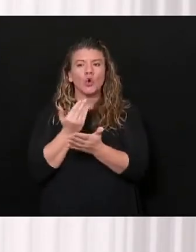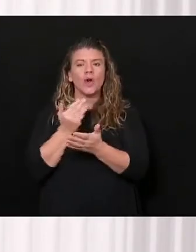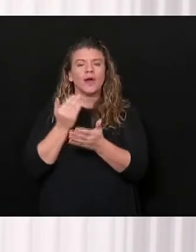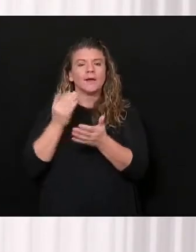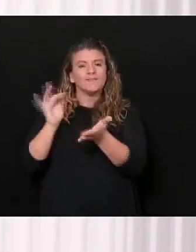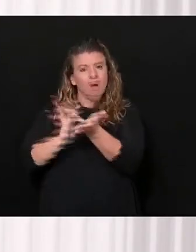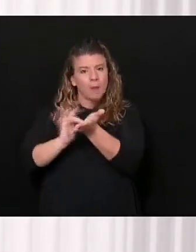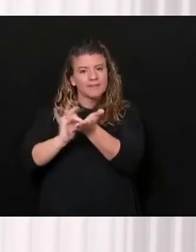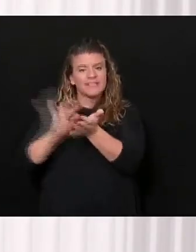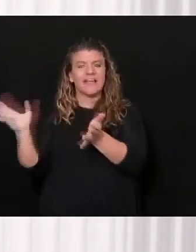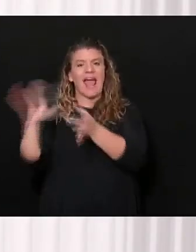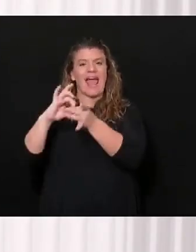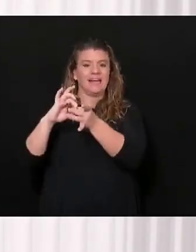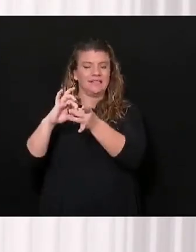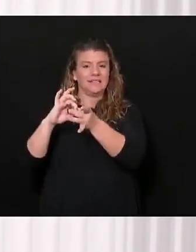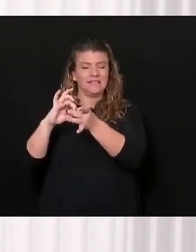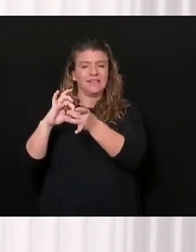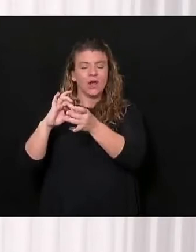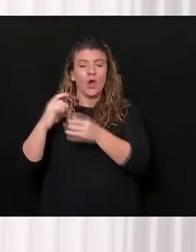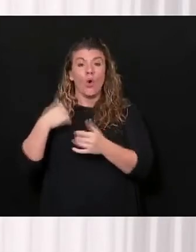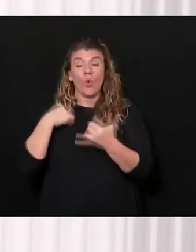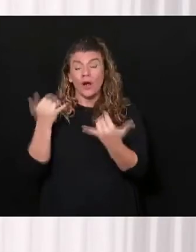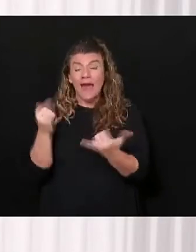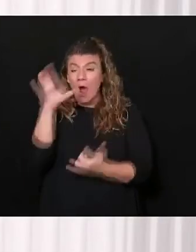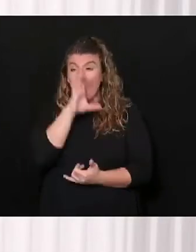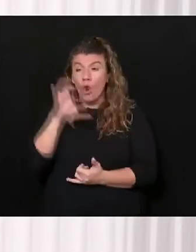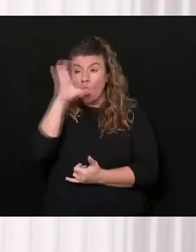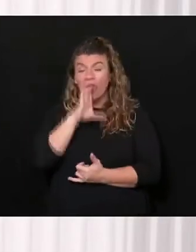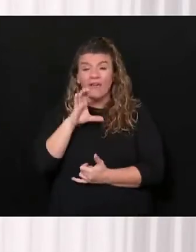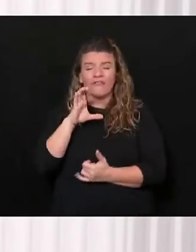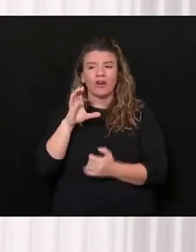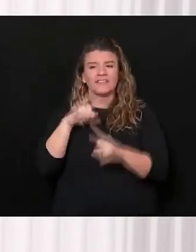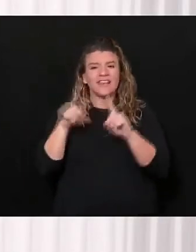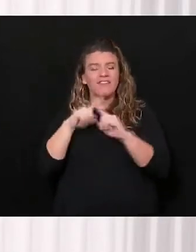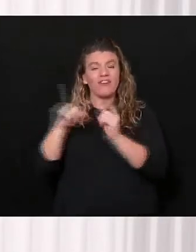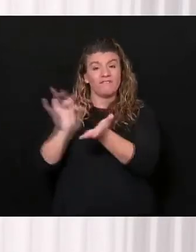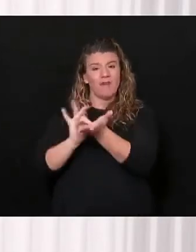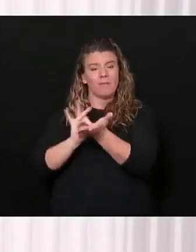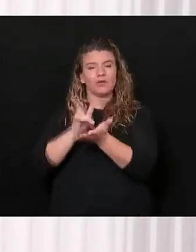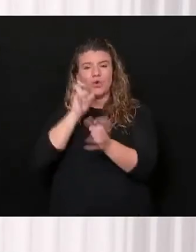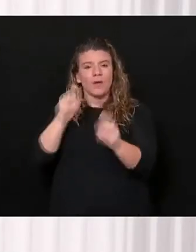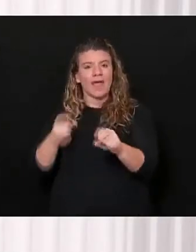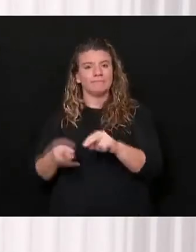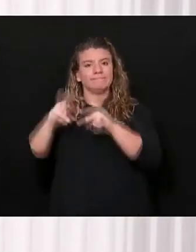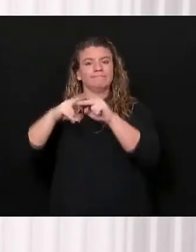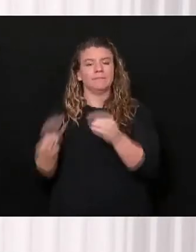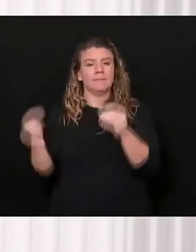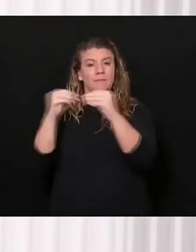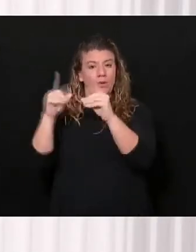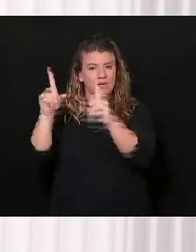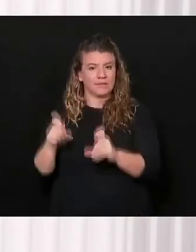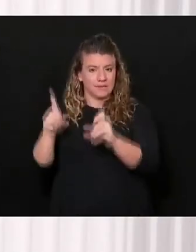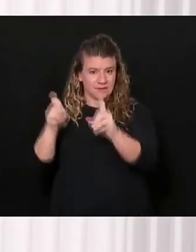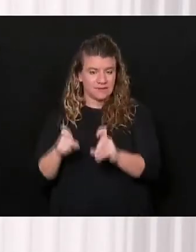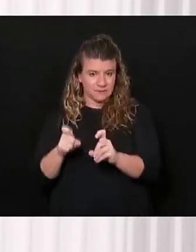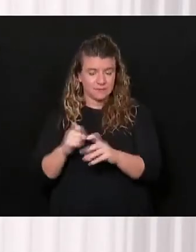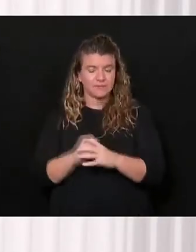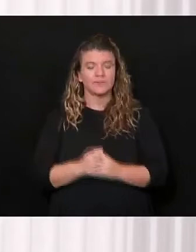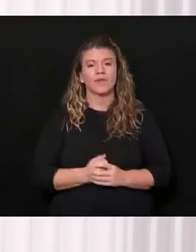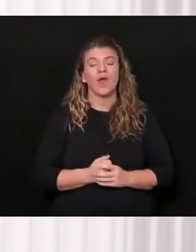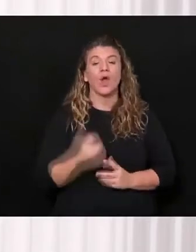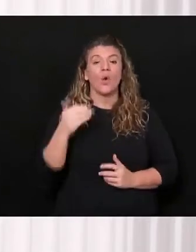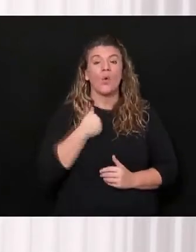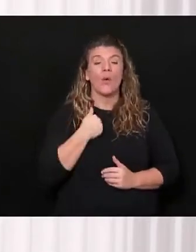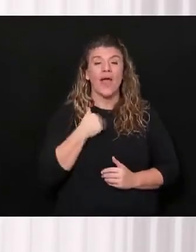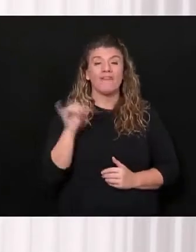chain. We're looking for pharmacies that can increase that capacity. In addition to that, we have